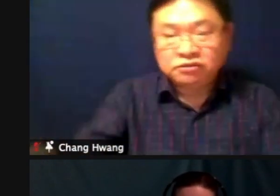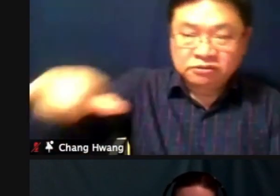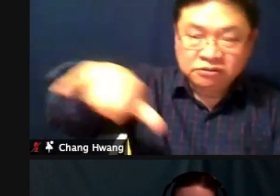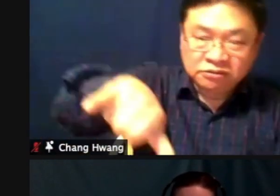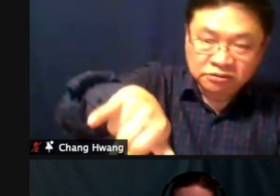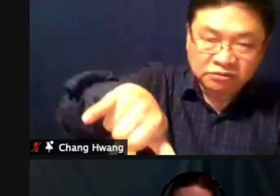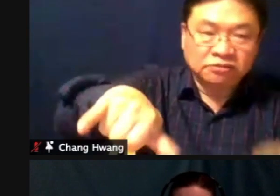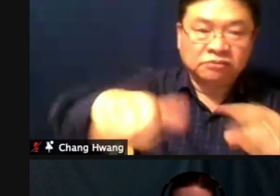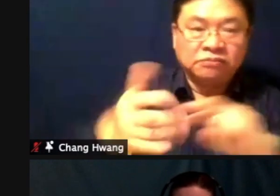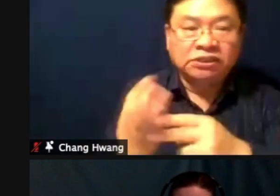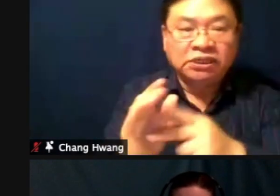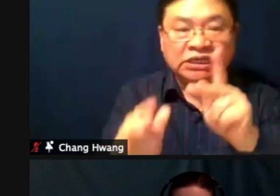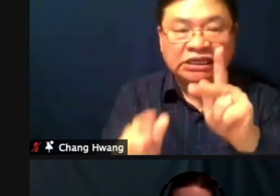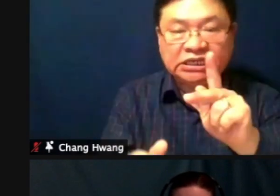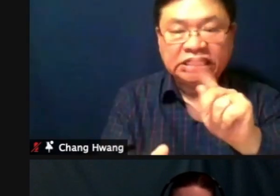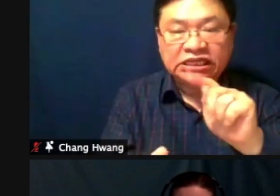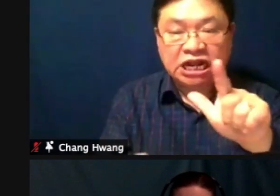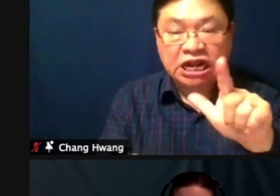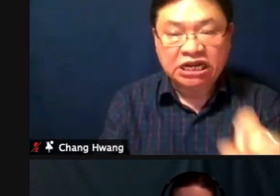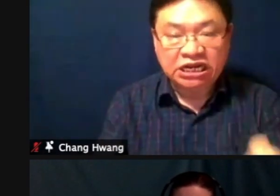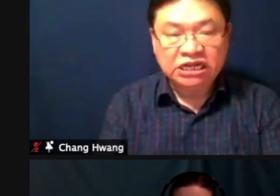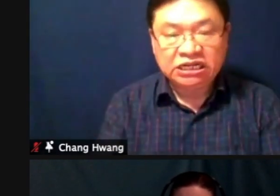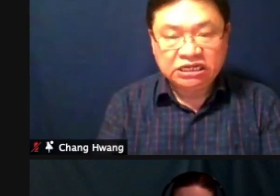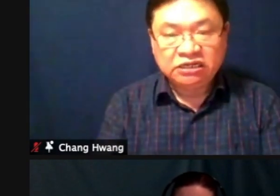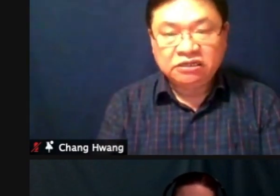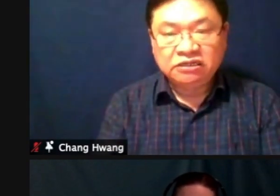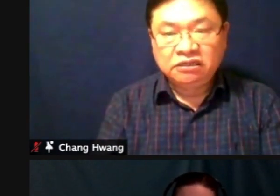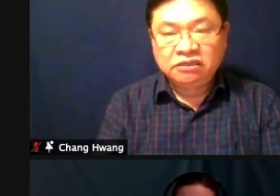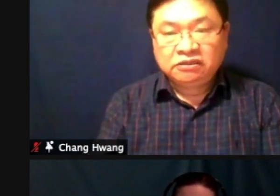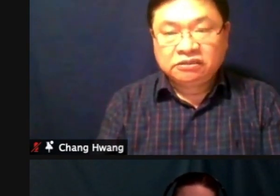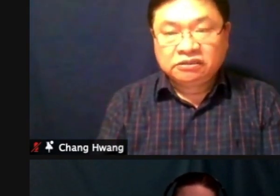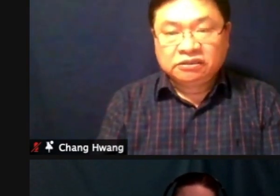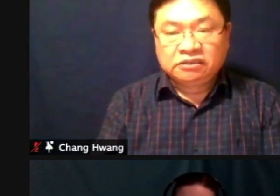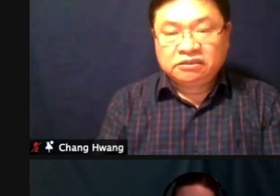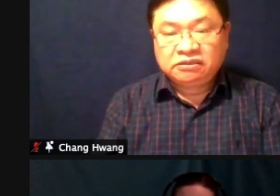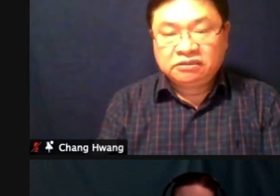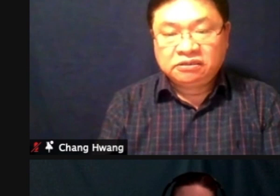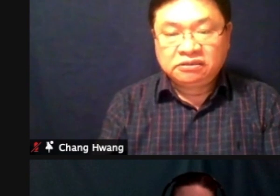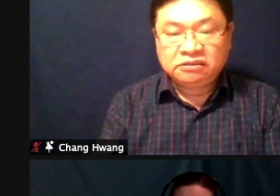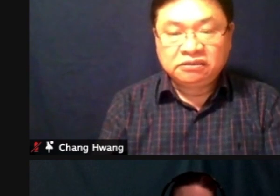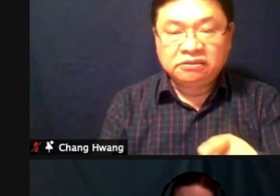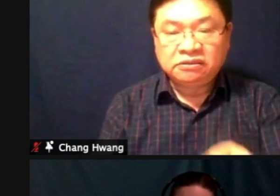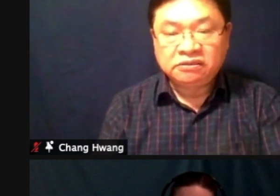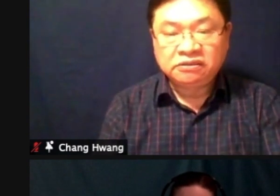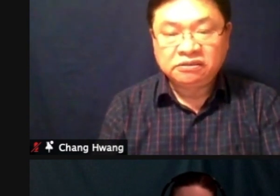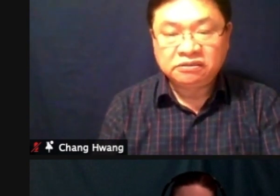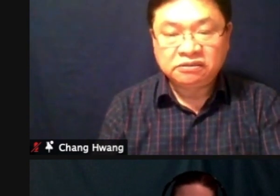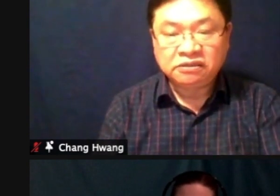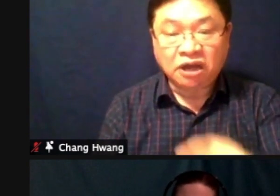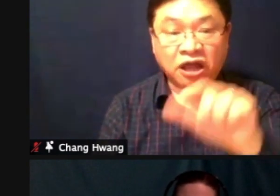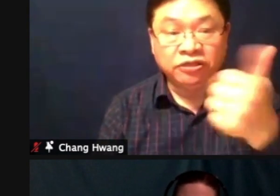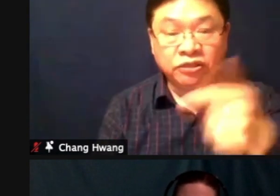Right, so say you have a kettle, you're pouring water out. That imitates the movement of one using a kettle. That's the Korean Sign Language sign for